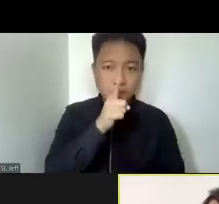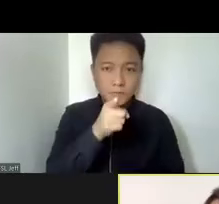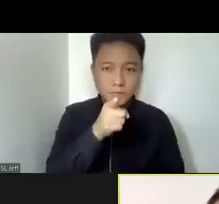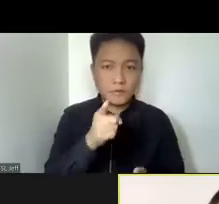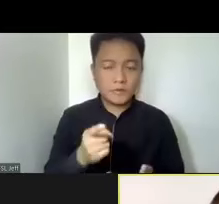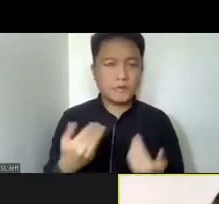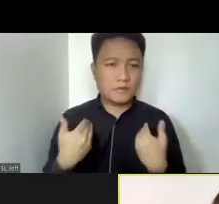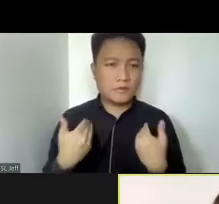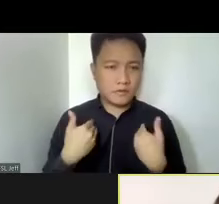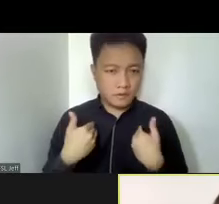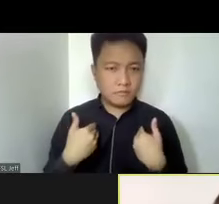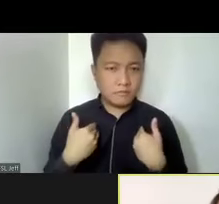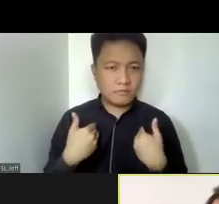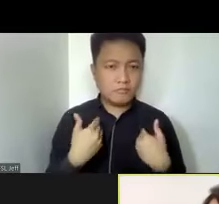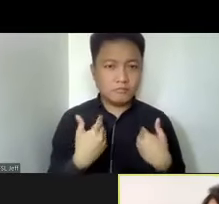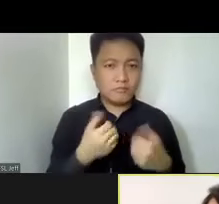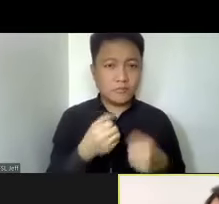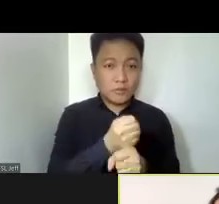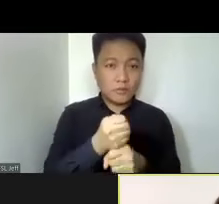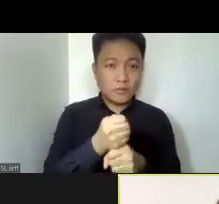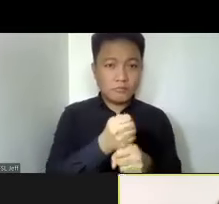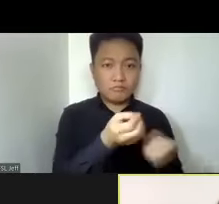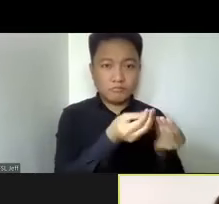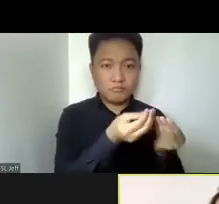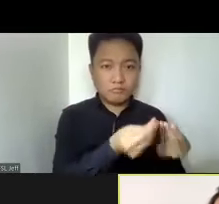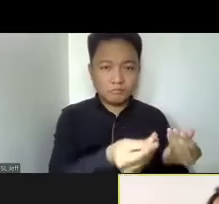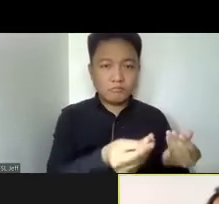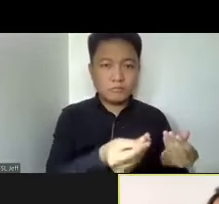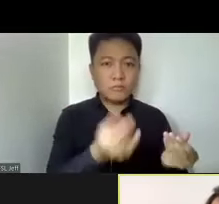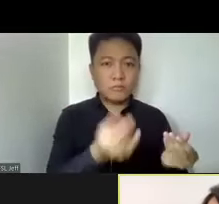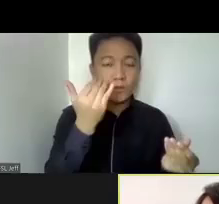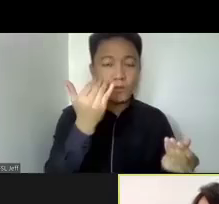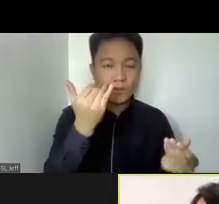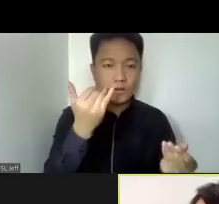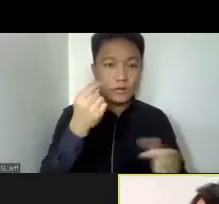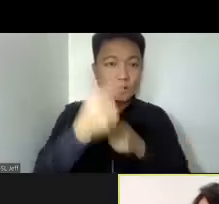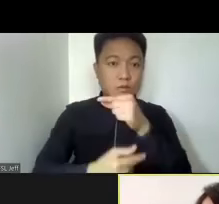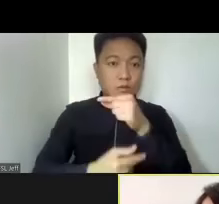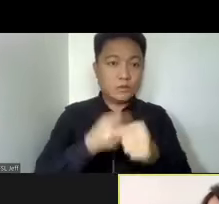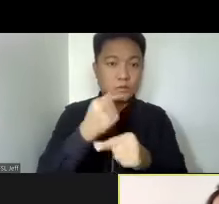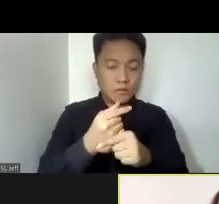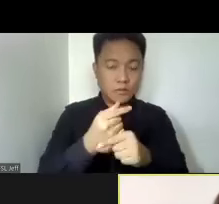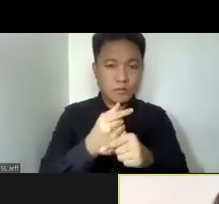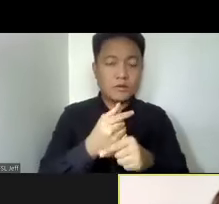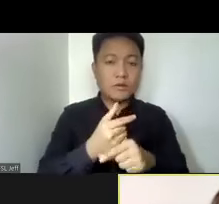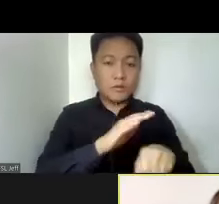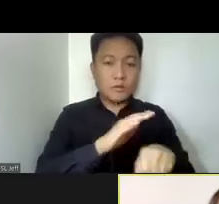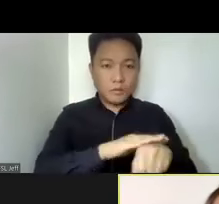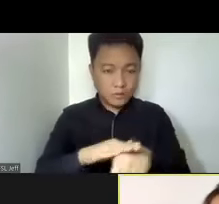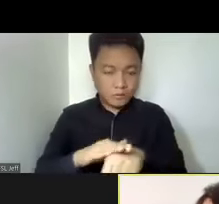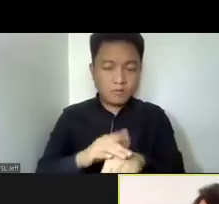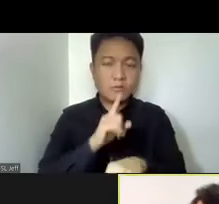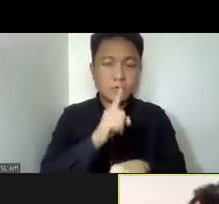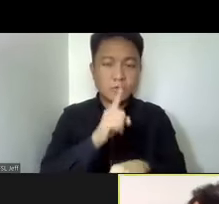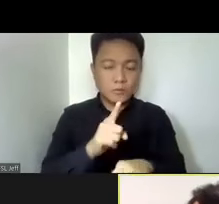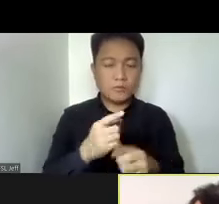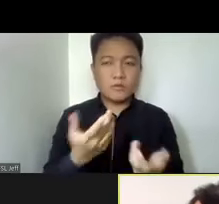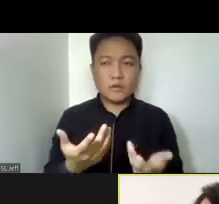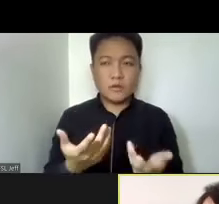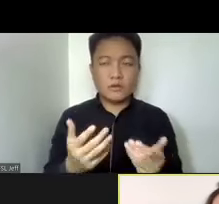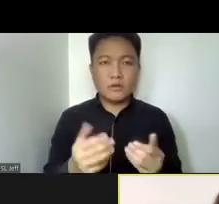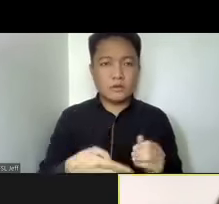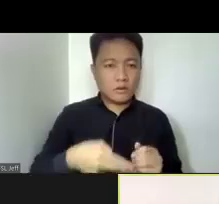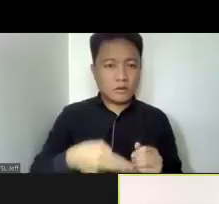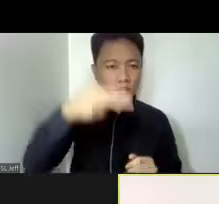to poorer quality and higher prices. So there is now a need to protect the coffee habitat.